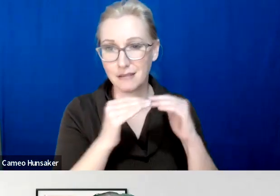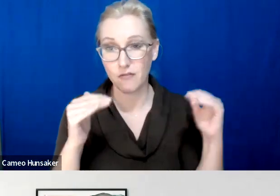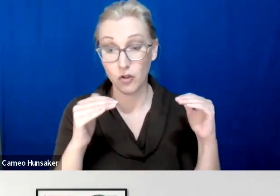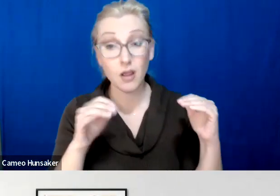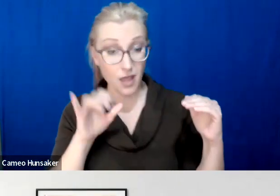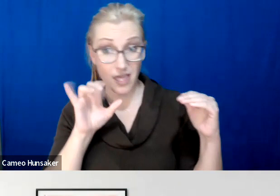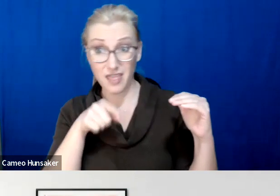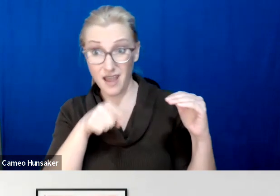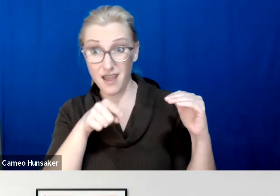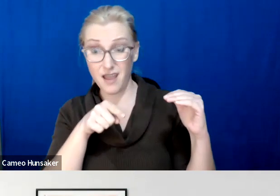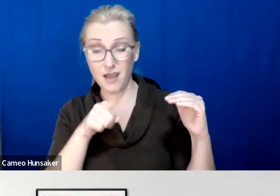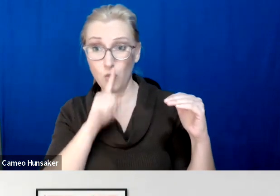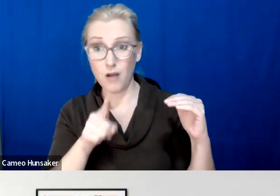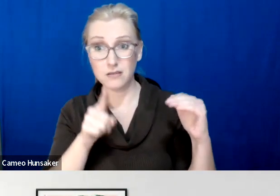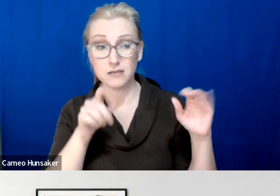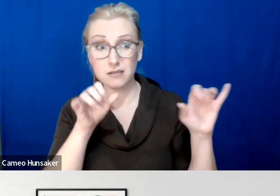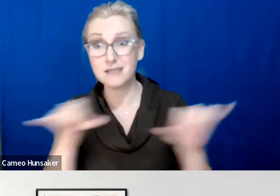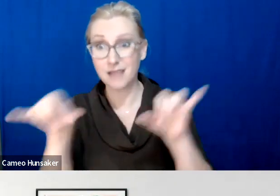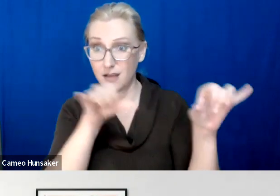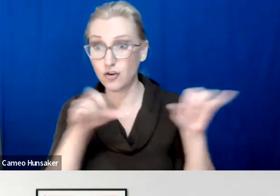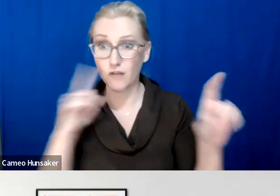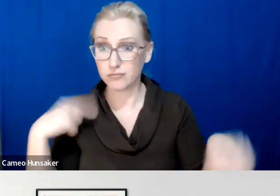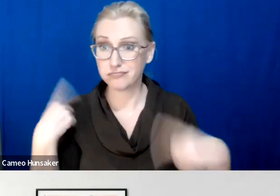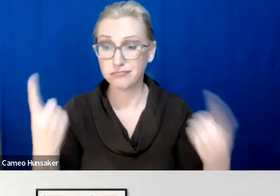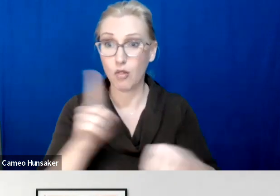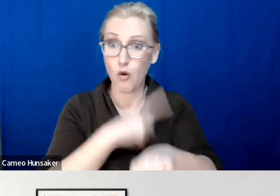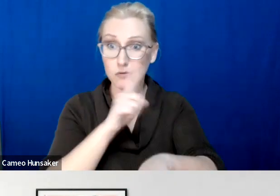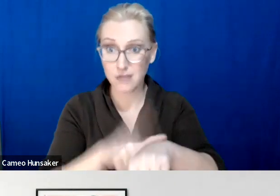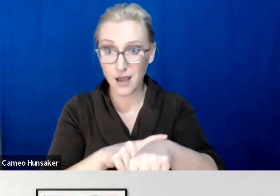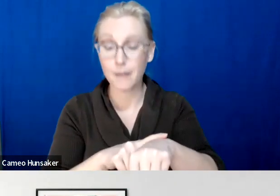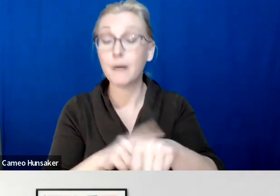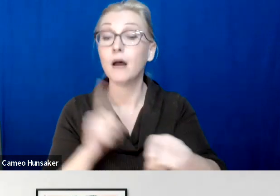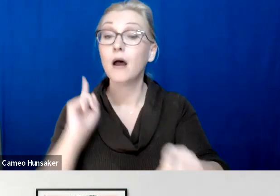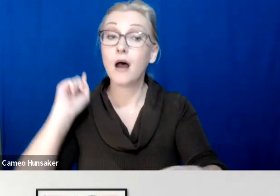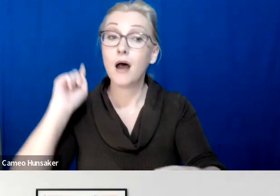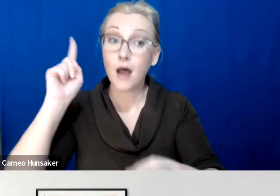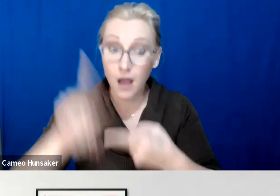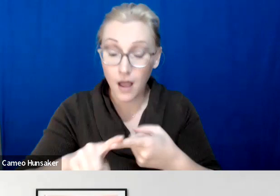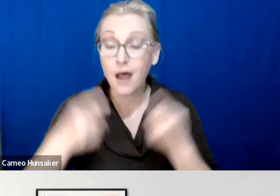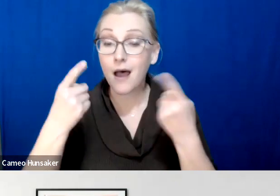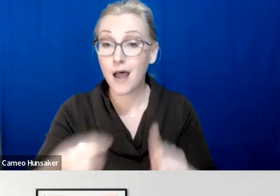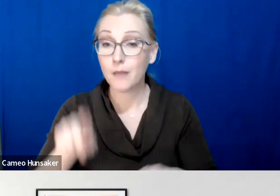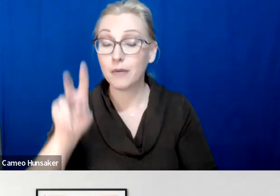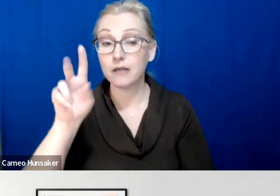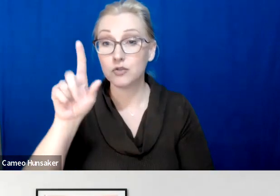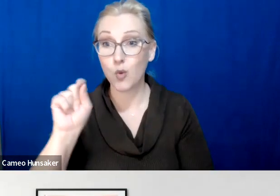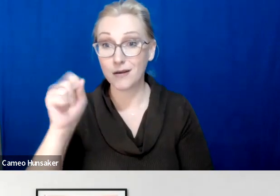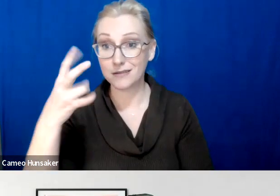long time until 2017. So fairly recently, there was another Supreme Court case that kind